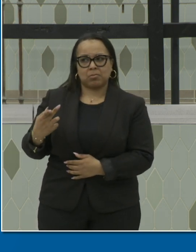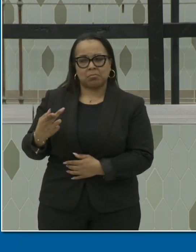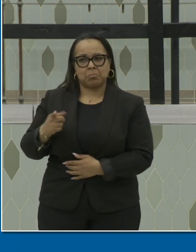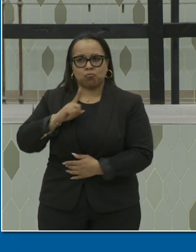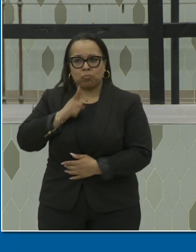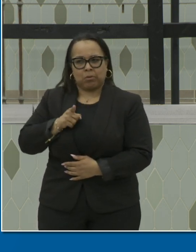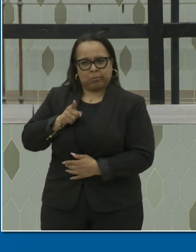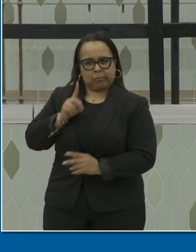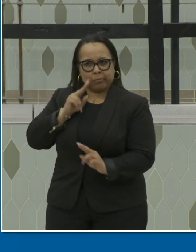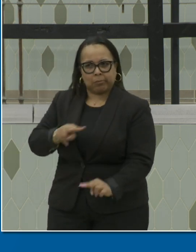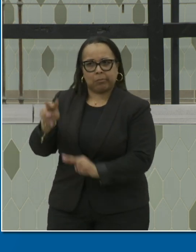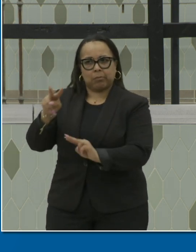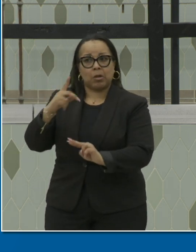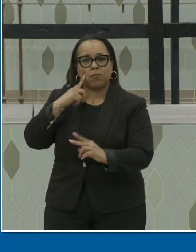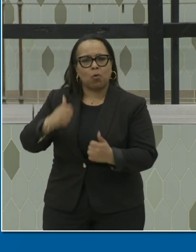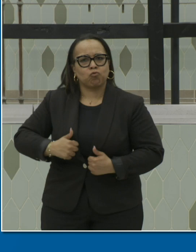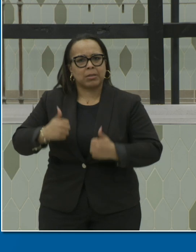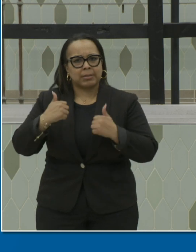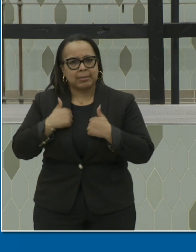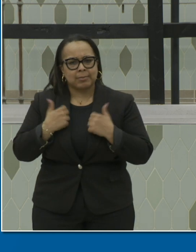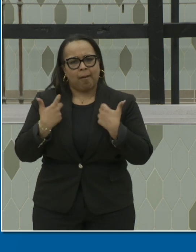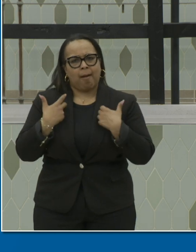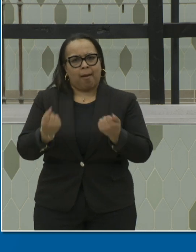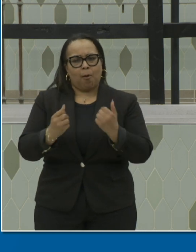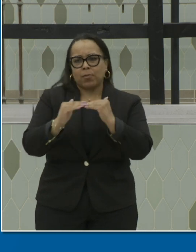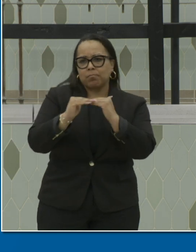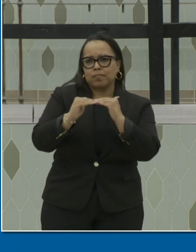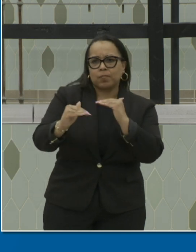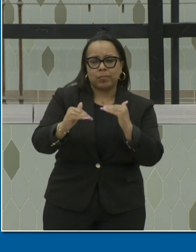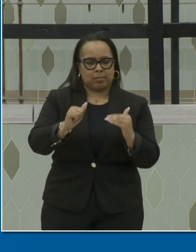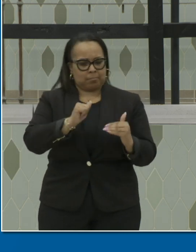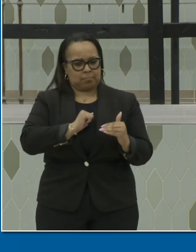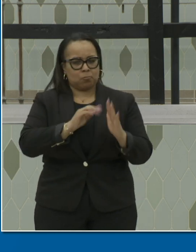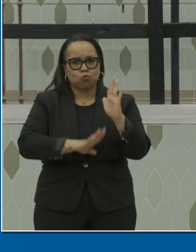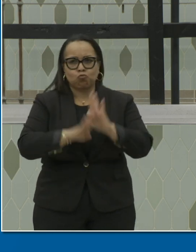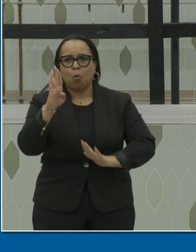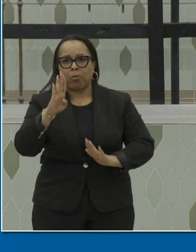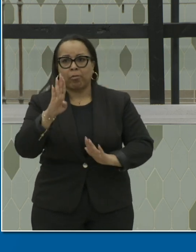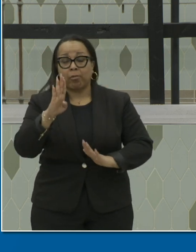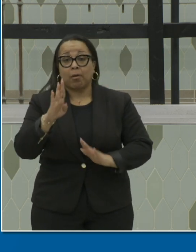a platform for residents' health, stability, and personal growth,